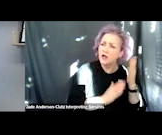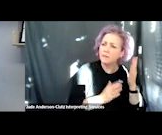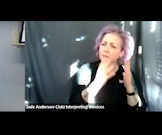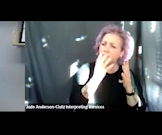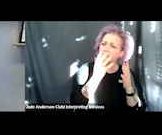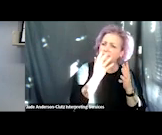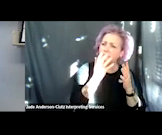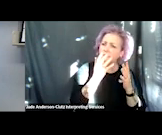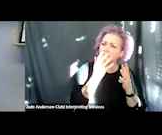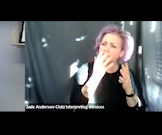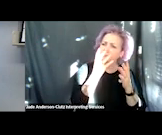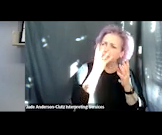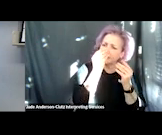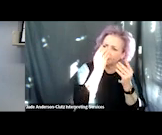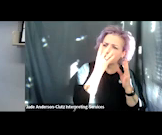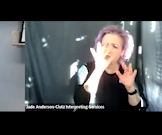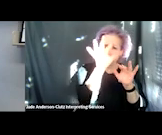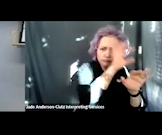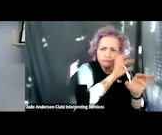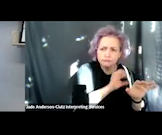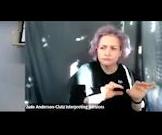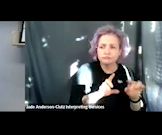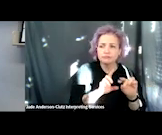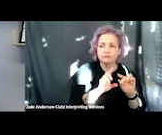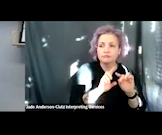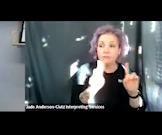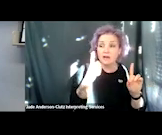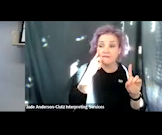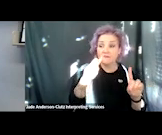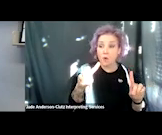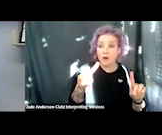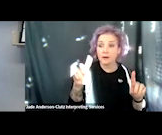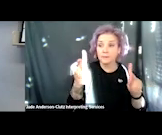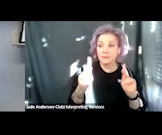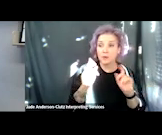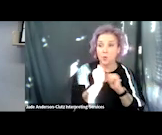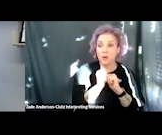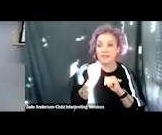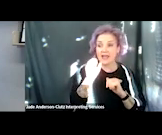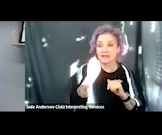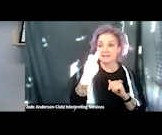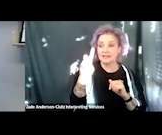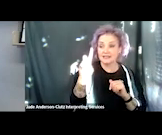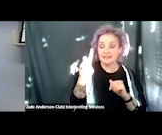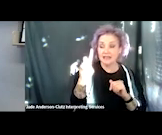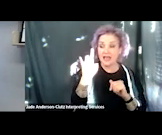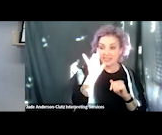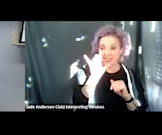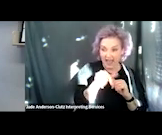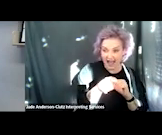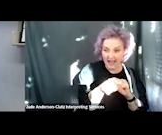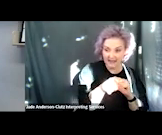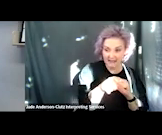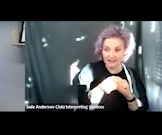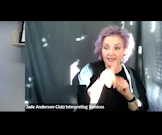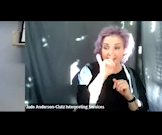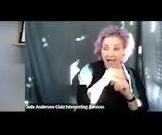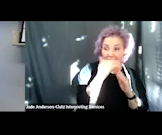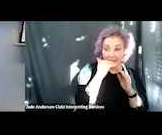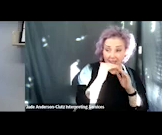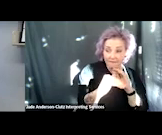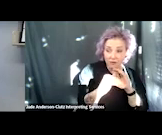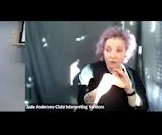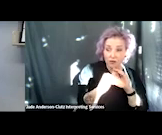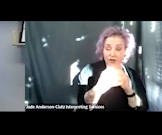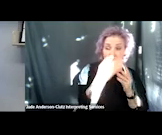in sensory processing, when they look at this, it might feel like they're looking at this picture because their brain can't process, can't filter